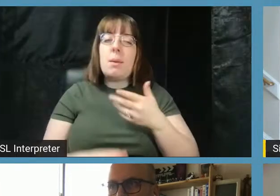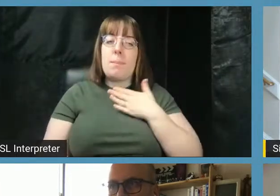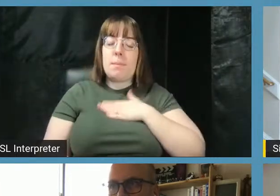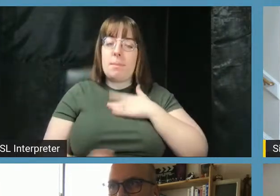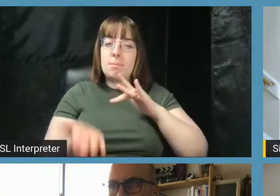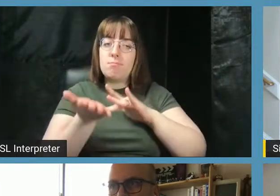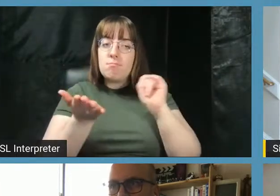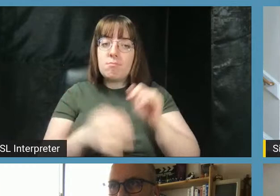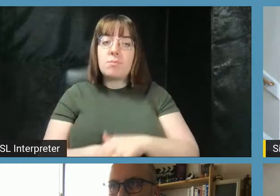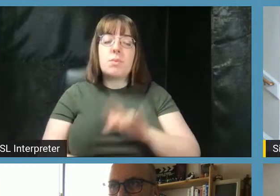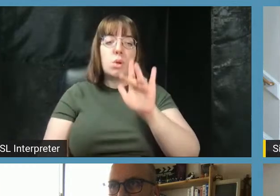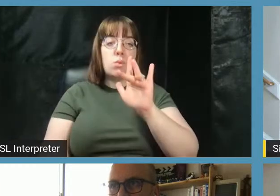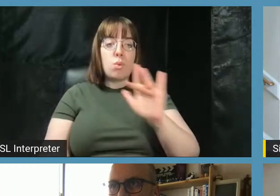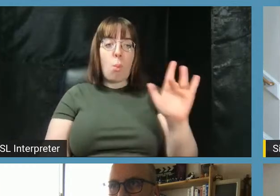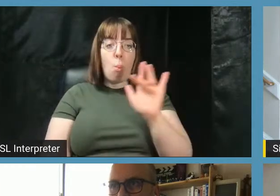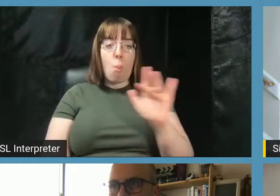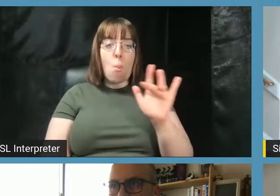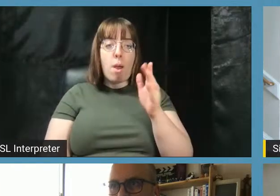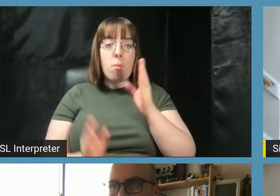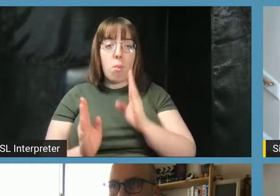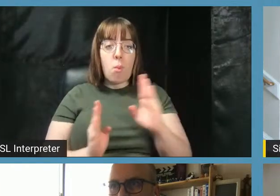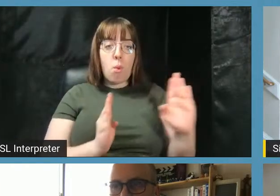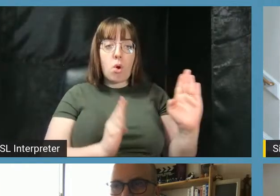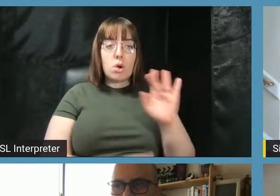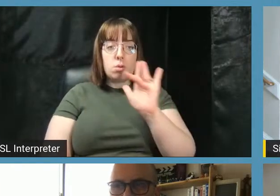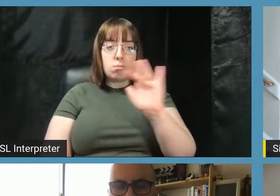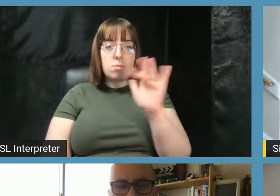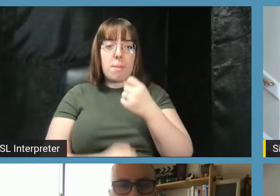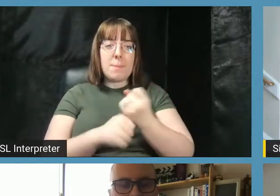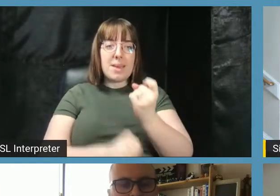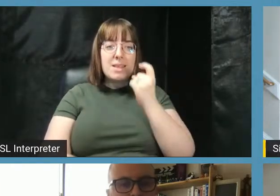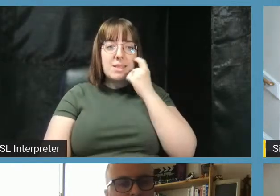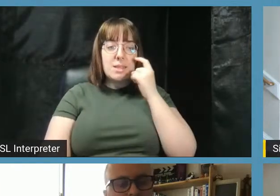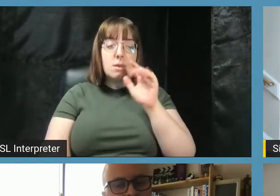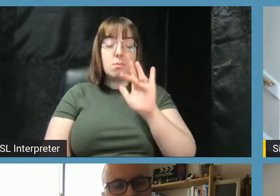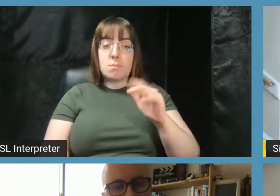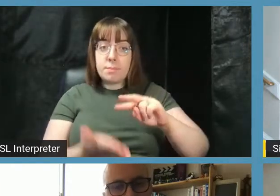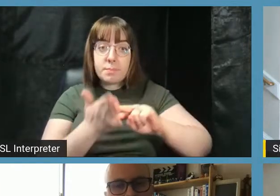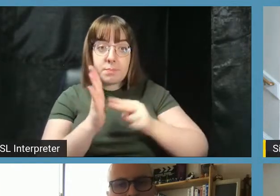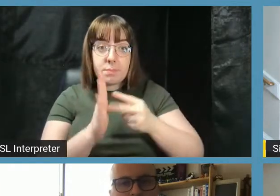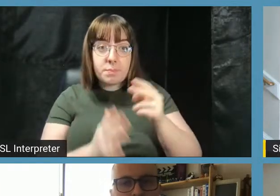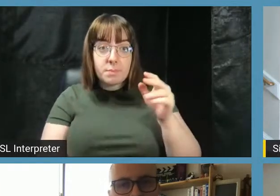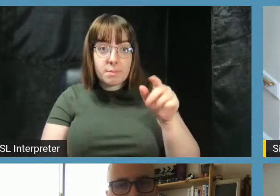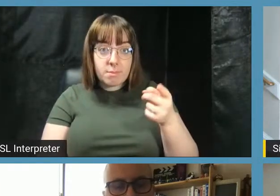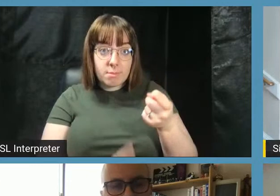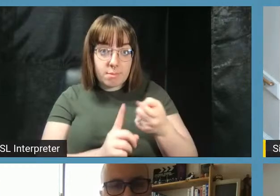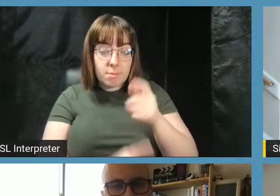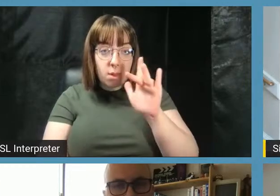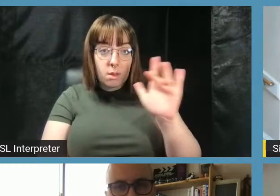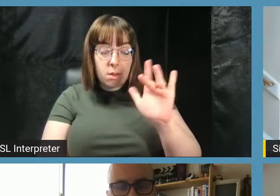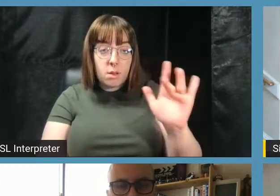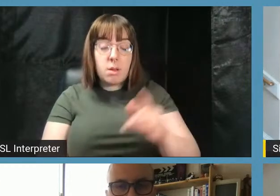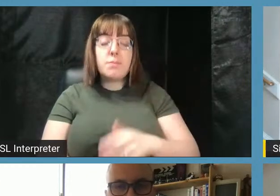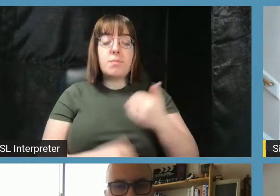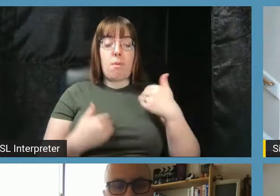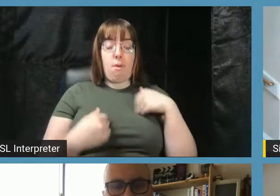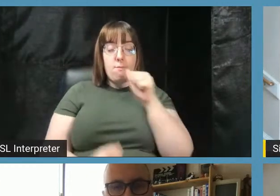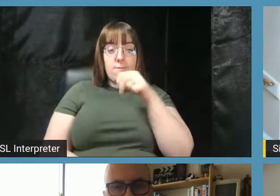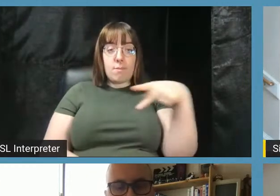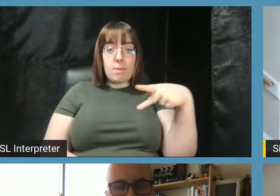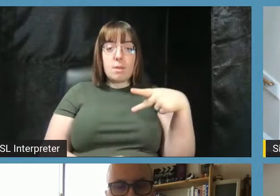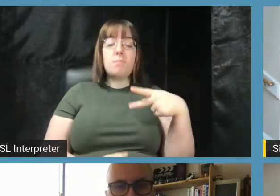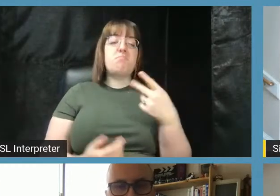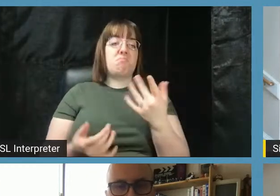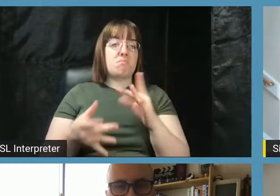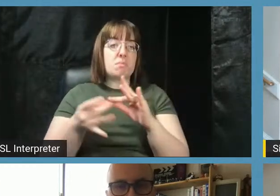that the swipe order is logical. So what we mean by that is if you've got an app, let's say you've got a